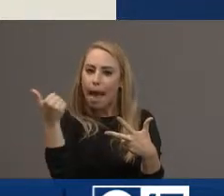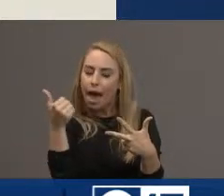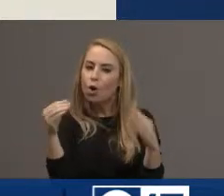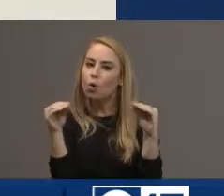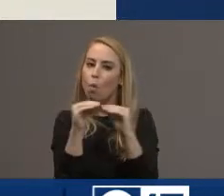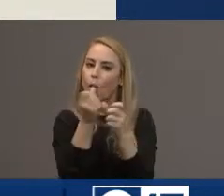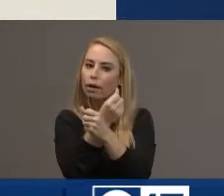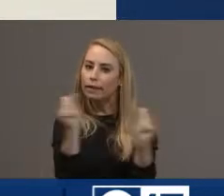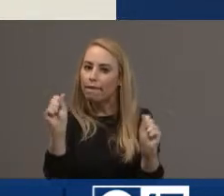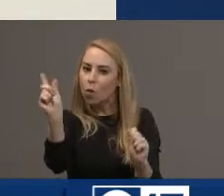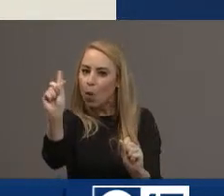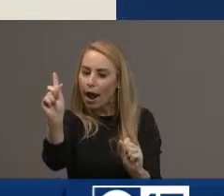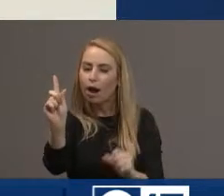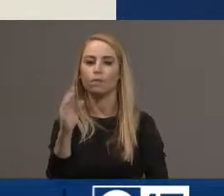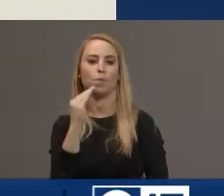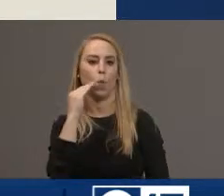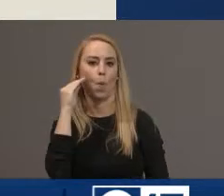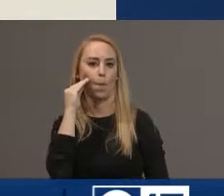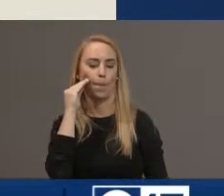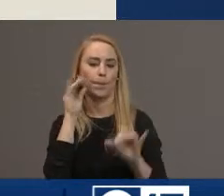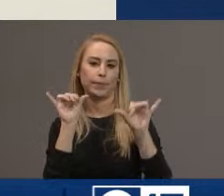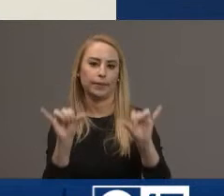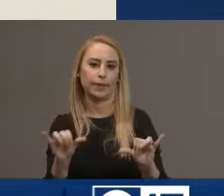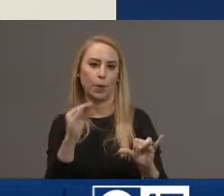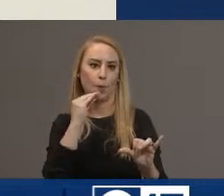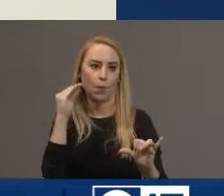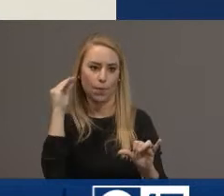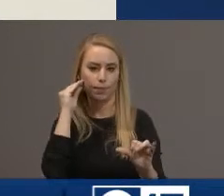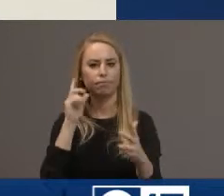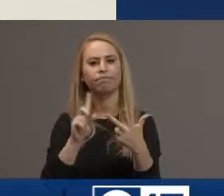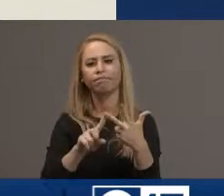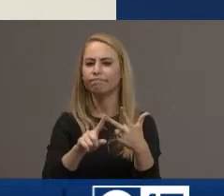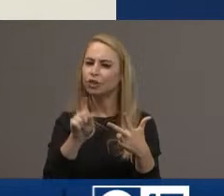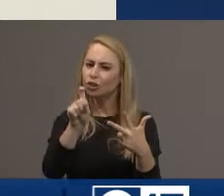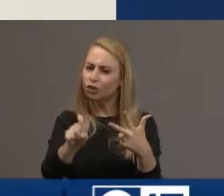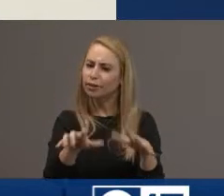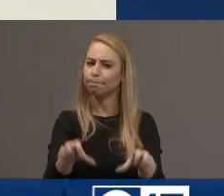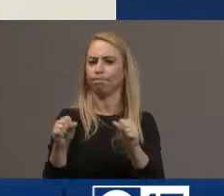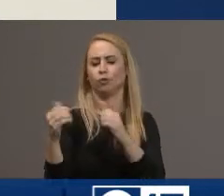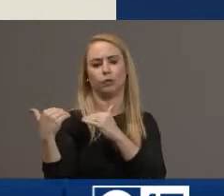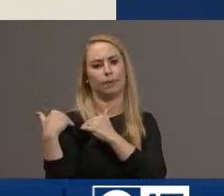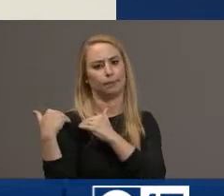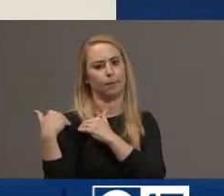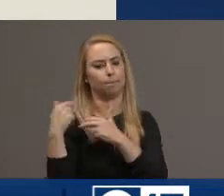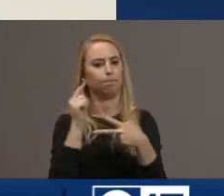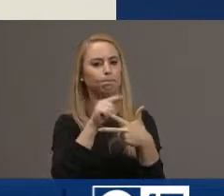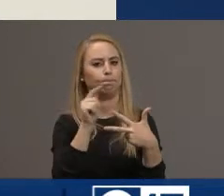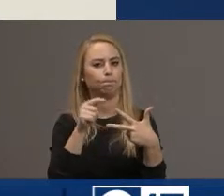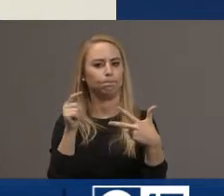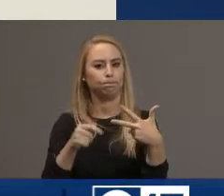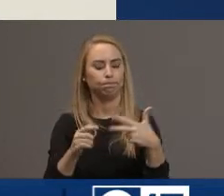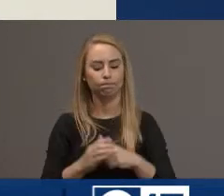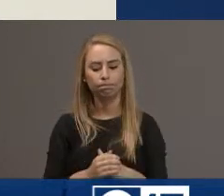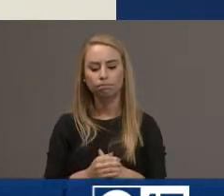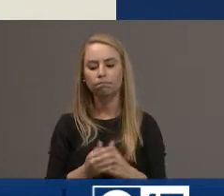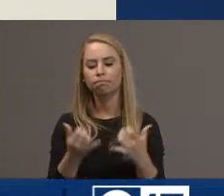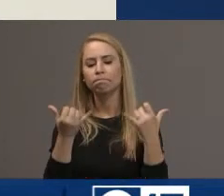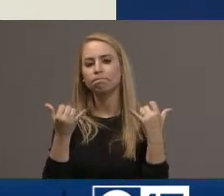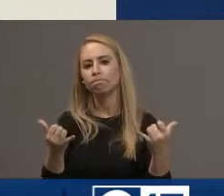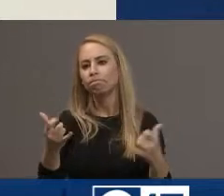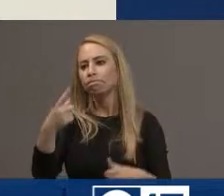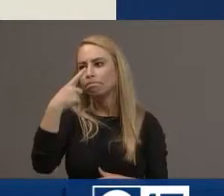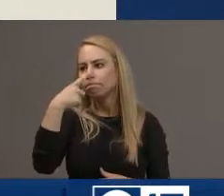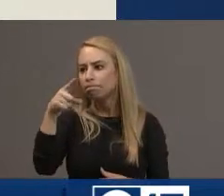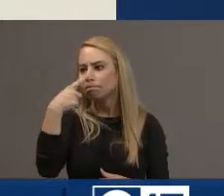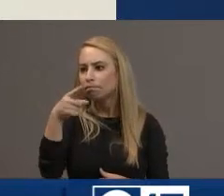there. If I did have one ask, one request that I could make of